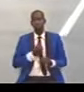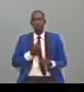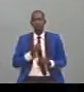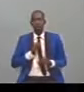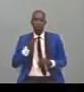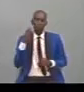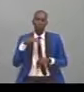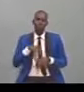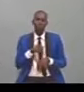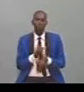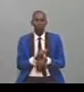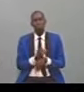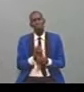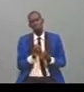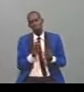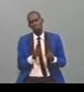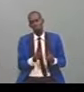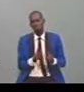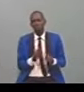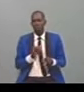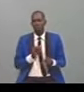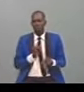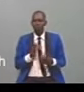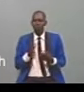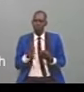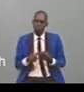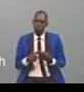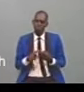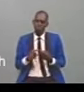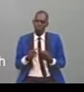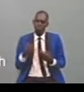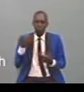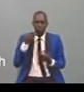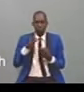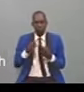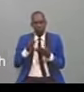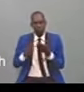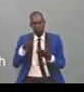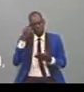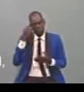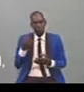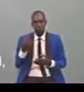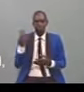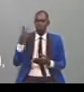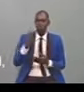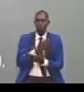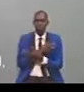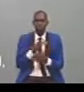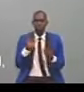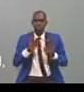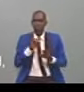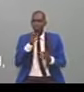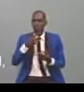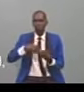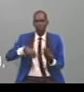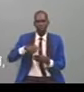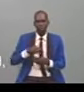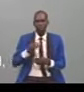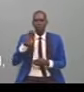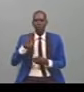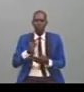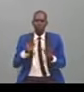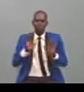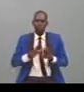at work. Anyway, I was calling to check up on you because the last two Sundays you weren't in church, and even three Sundays ago, when